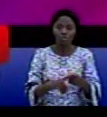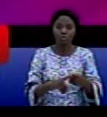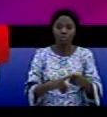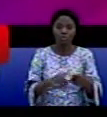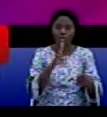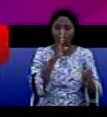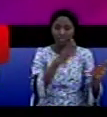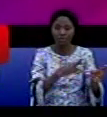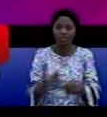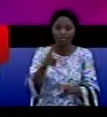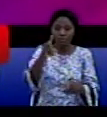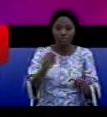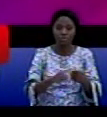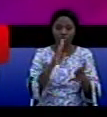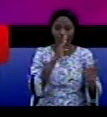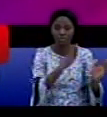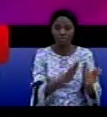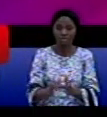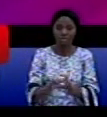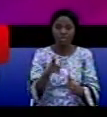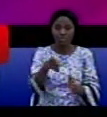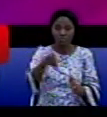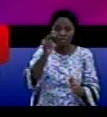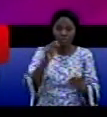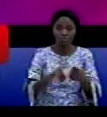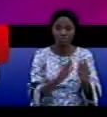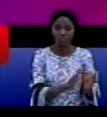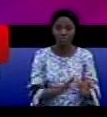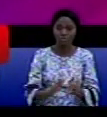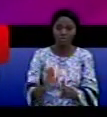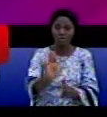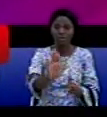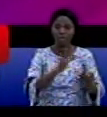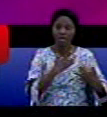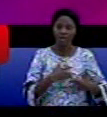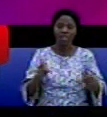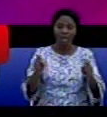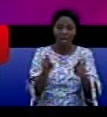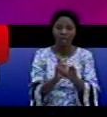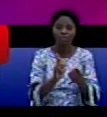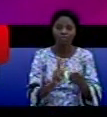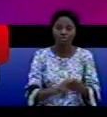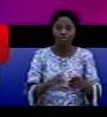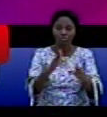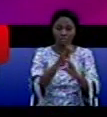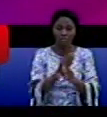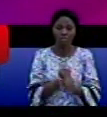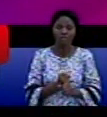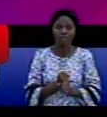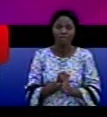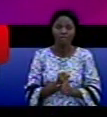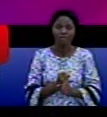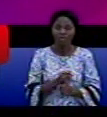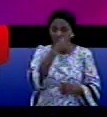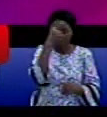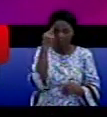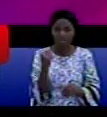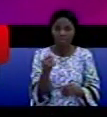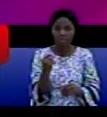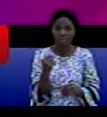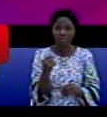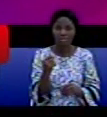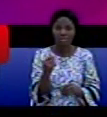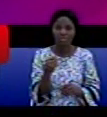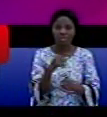be set. You need to prepare your heart as to receive. Because